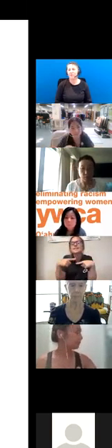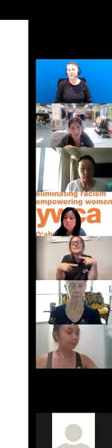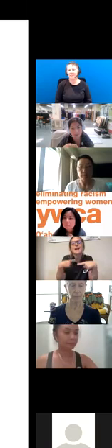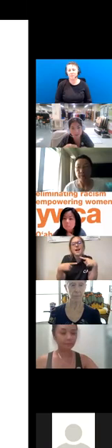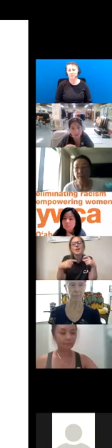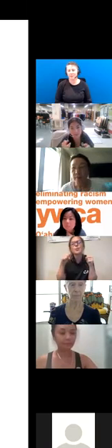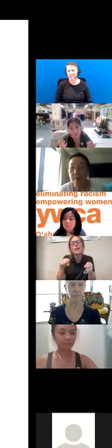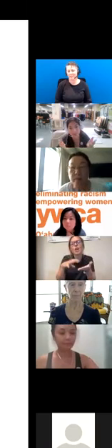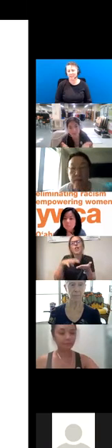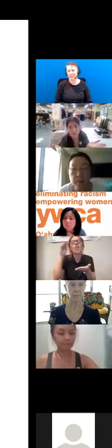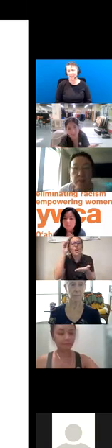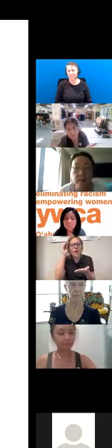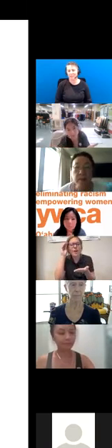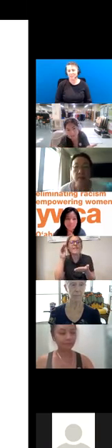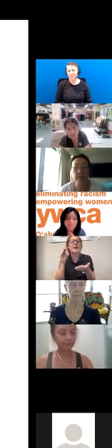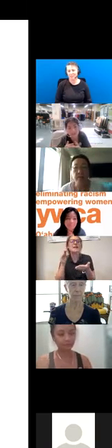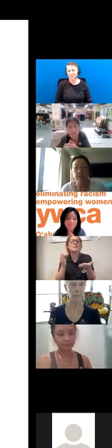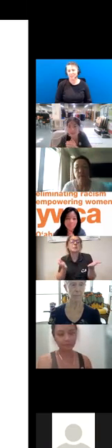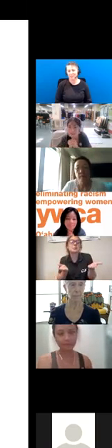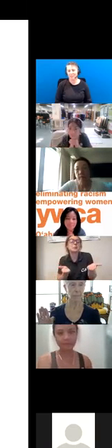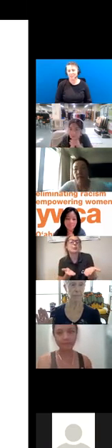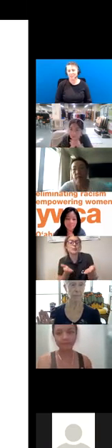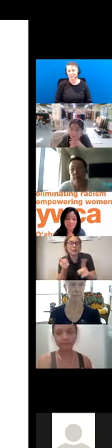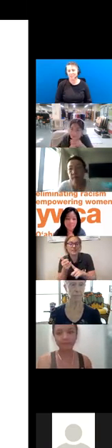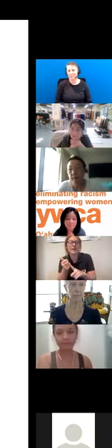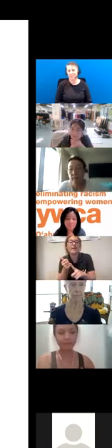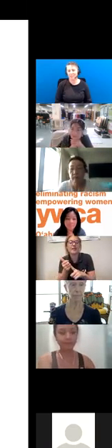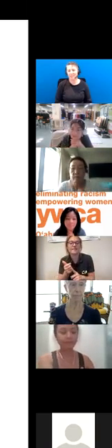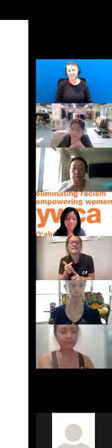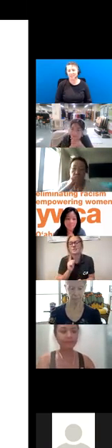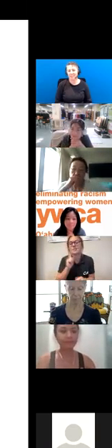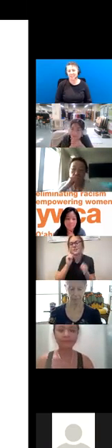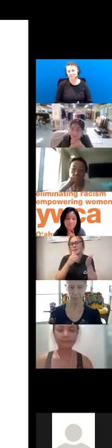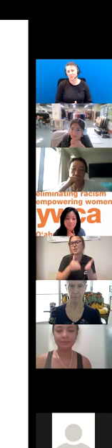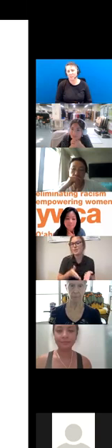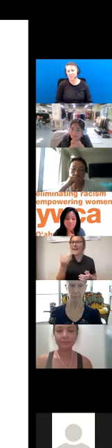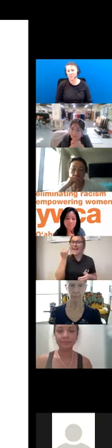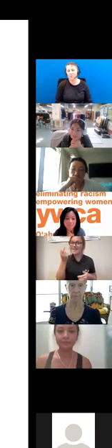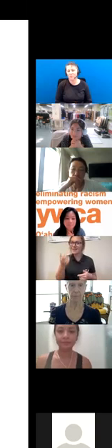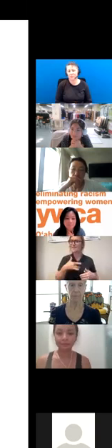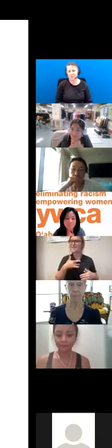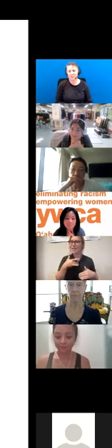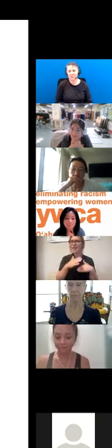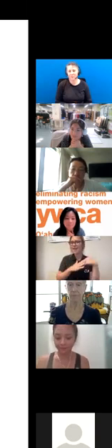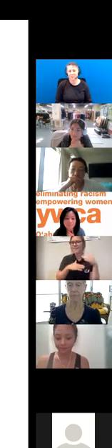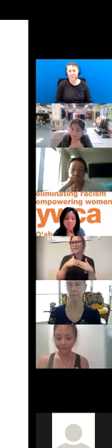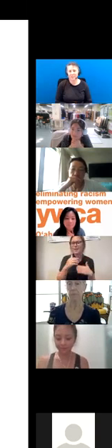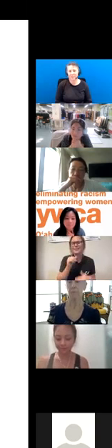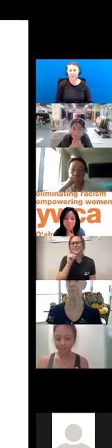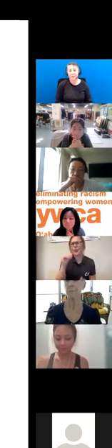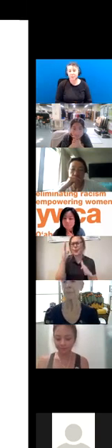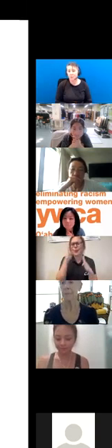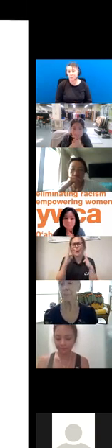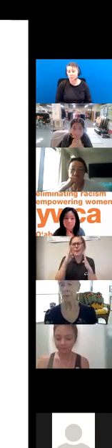These are very simple, basic signs so that you can learn and so you can introduce yourself to a deaf